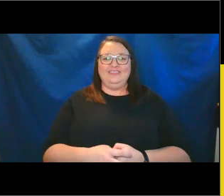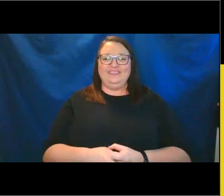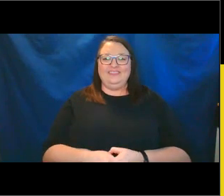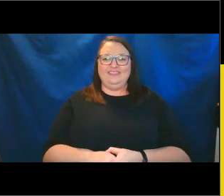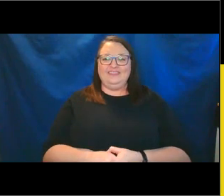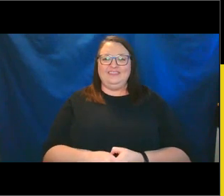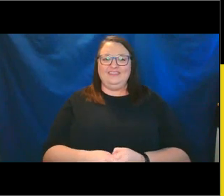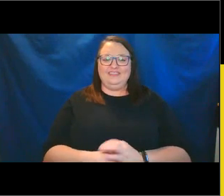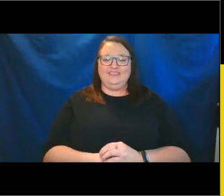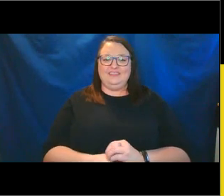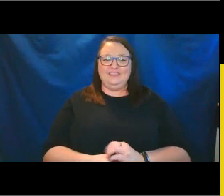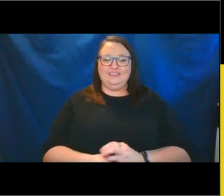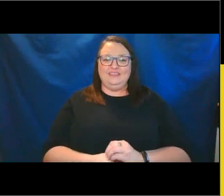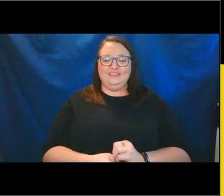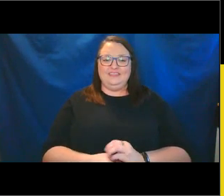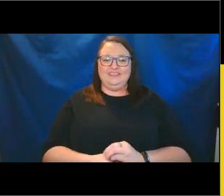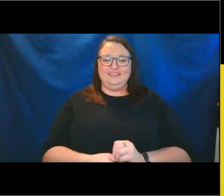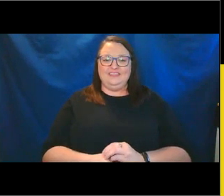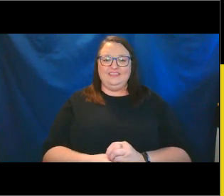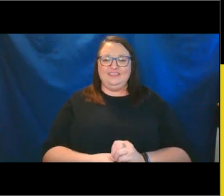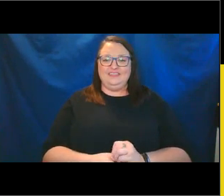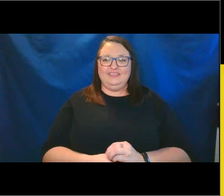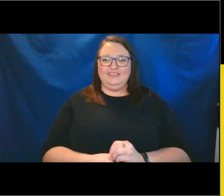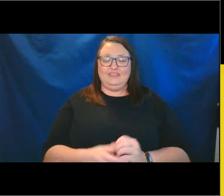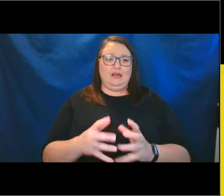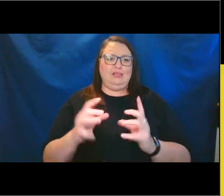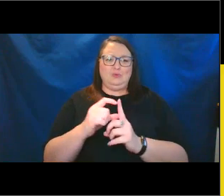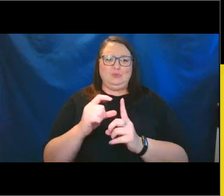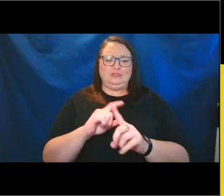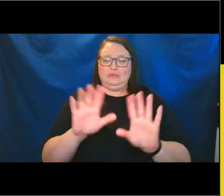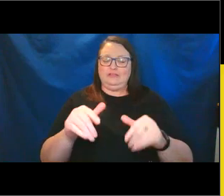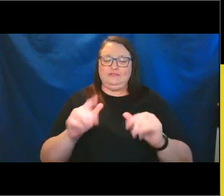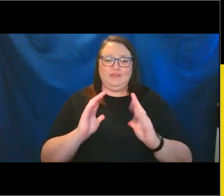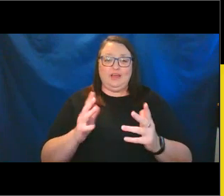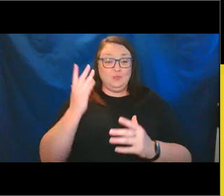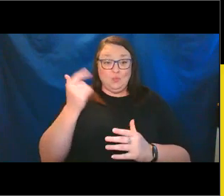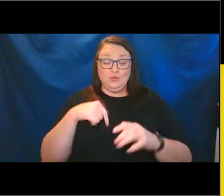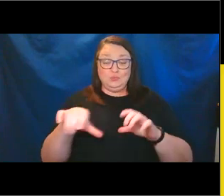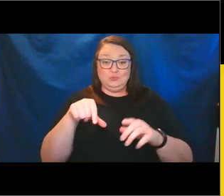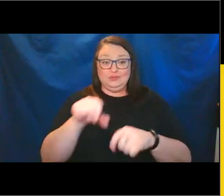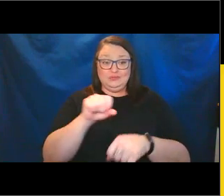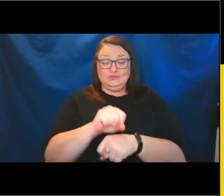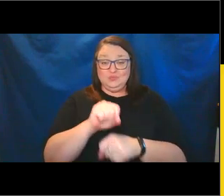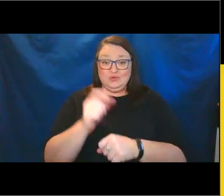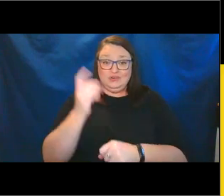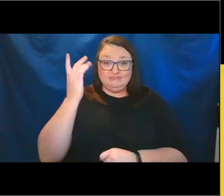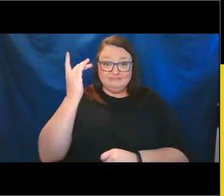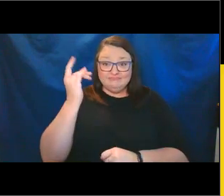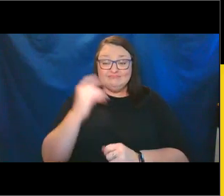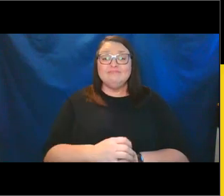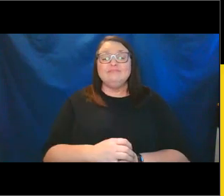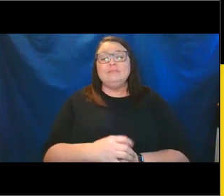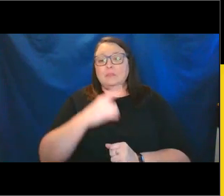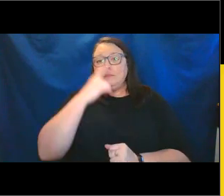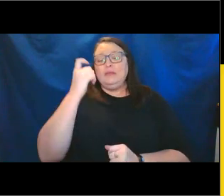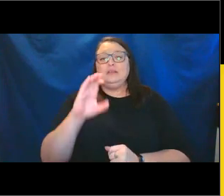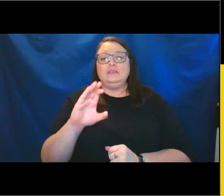a whole lot of work, but that's fine. So why we are doing this work, namely is because climate